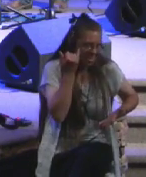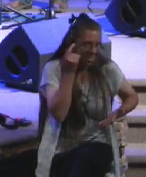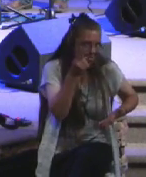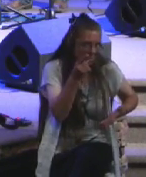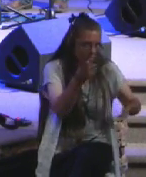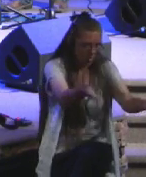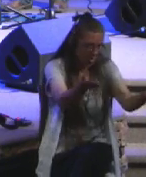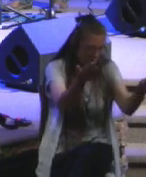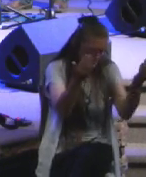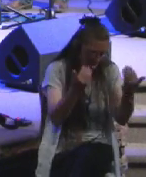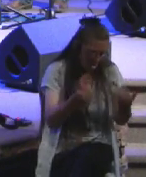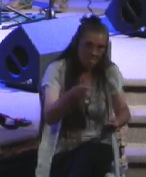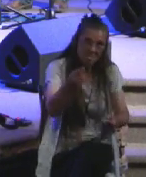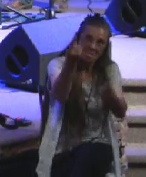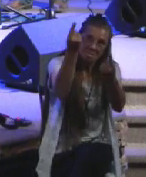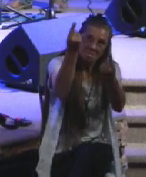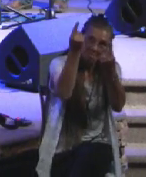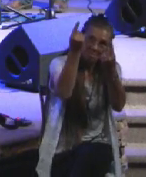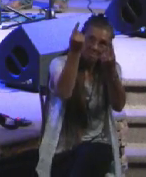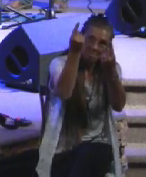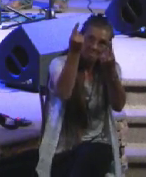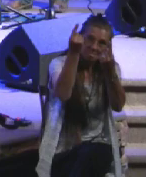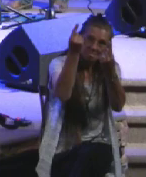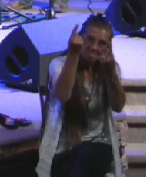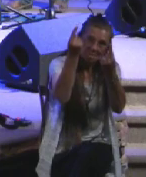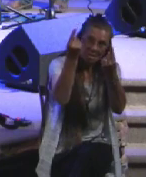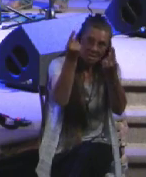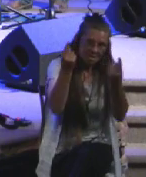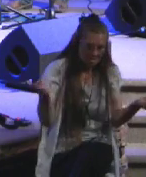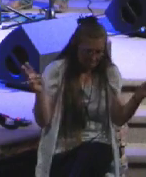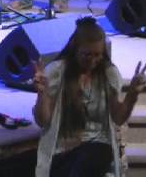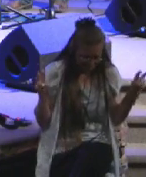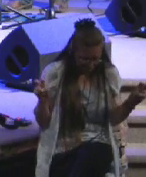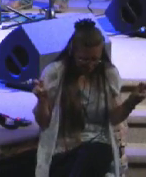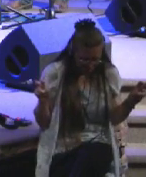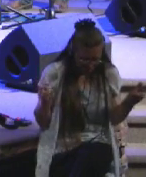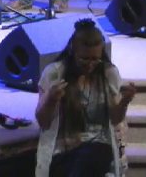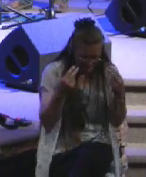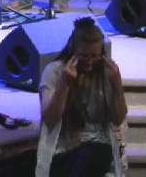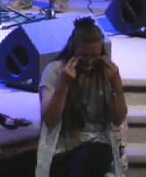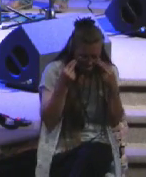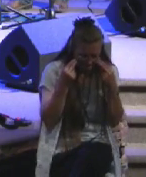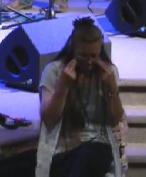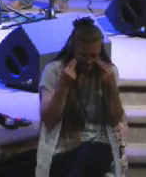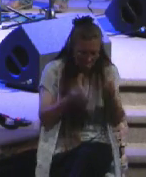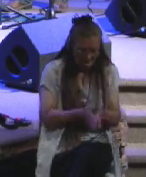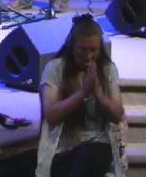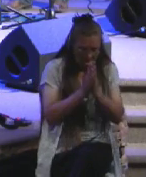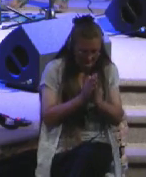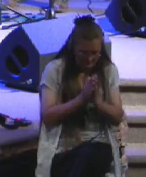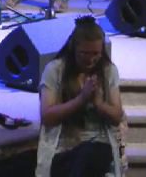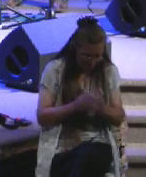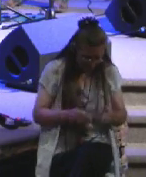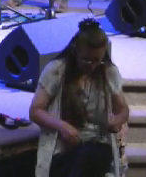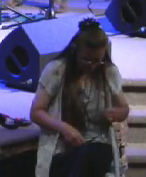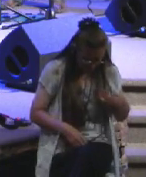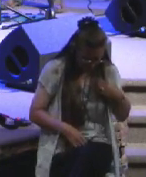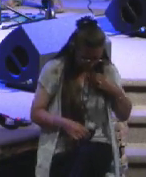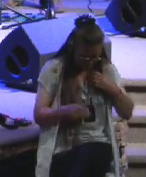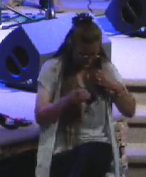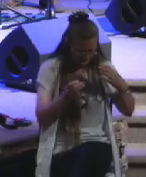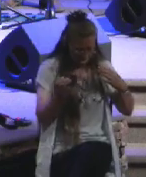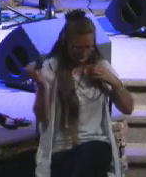you'll come to Him. So with heads bowed, eyes closed, I want to ask my prayer team, come up here right